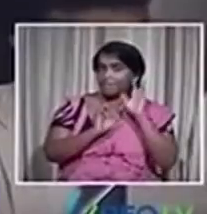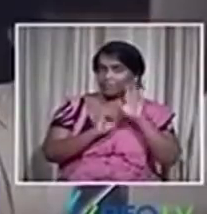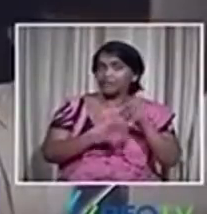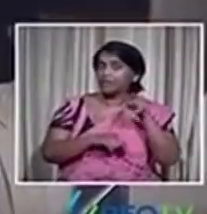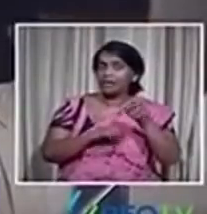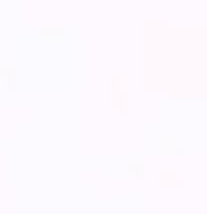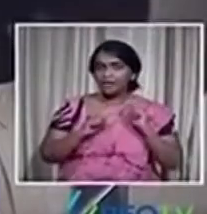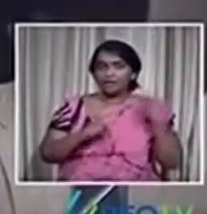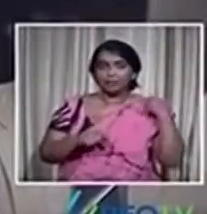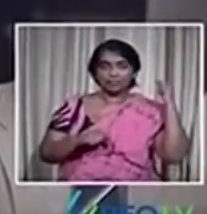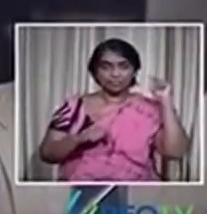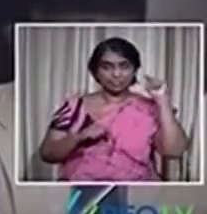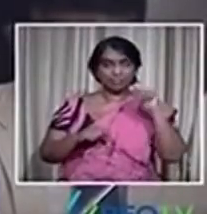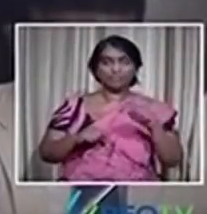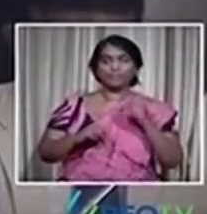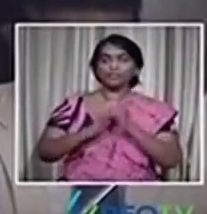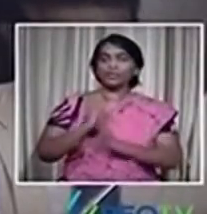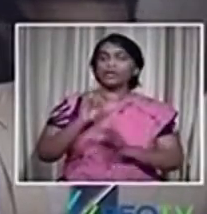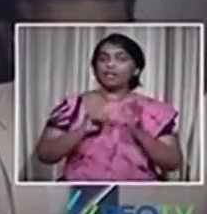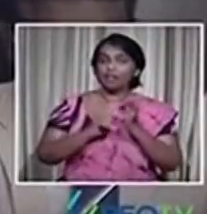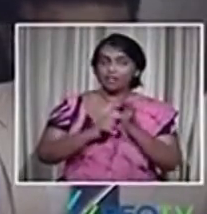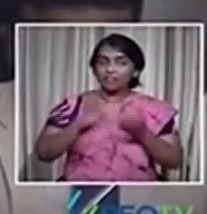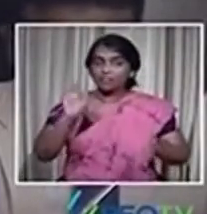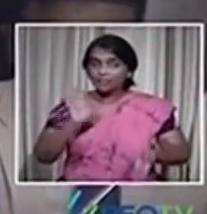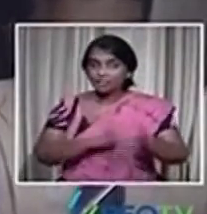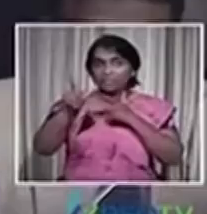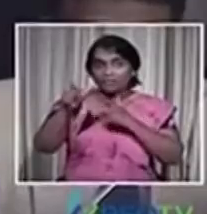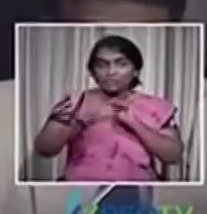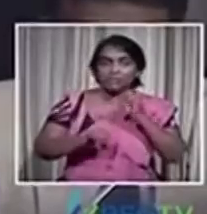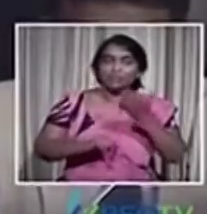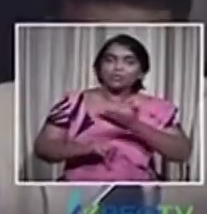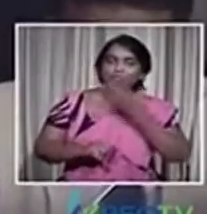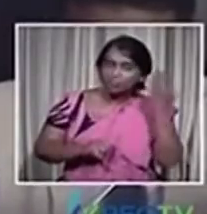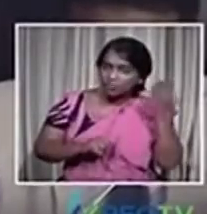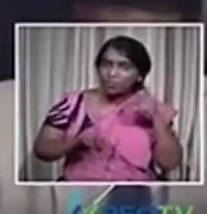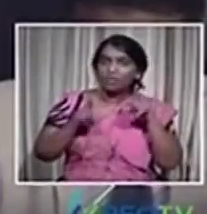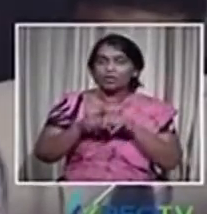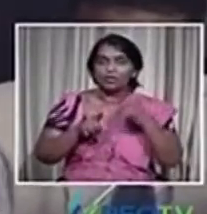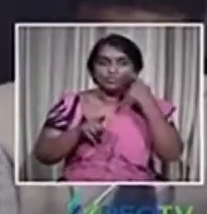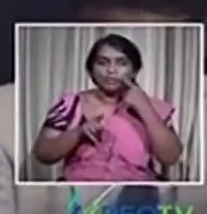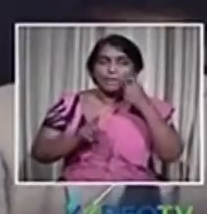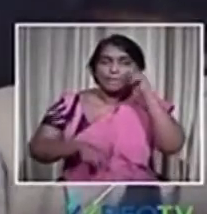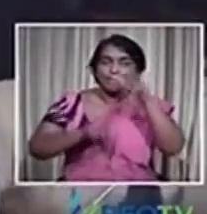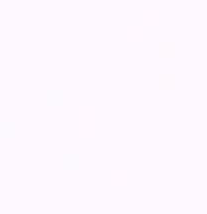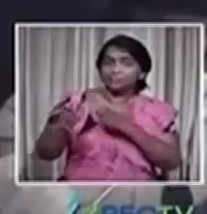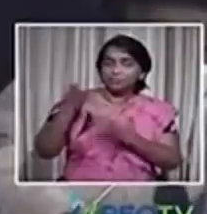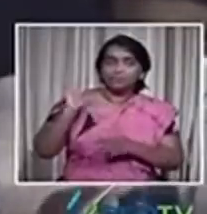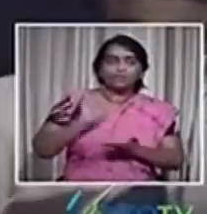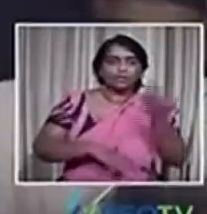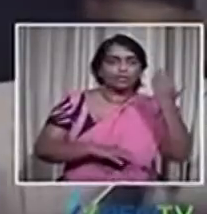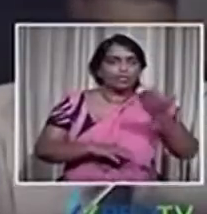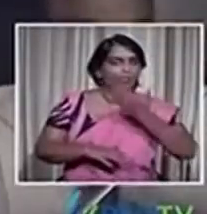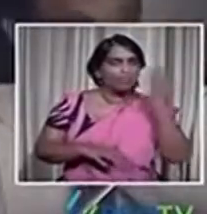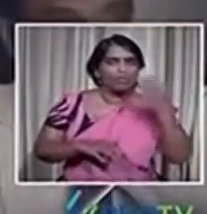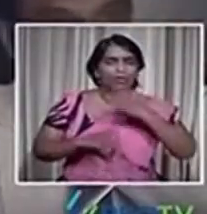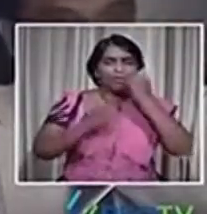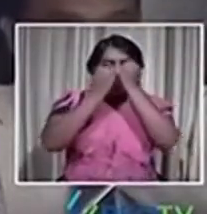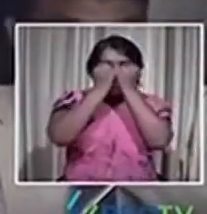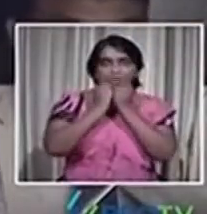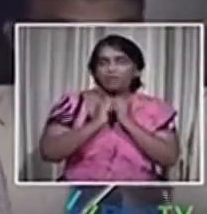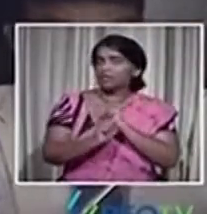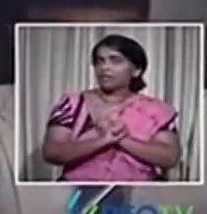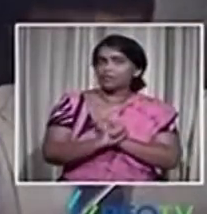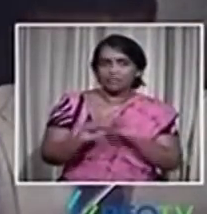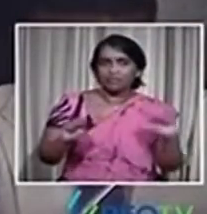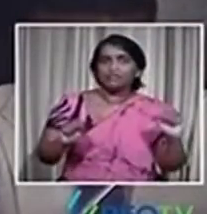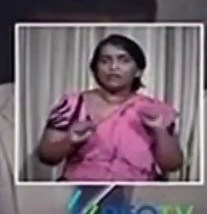concern because they can shoot an innocent person. The person did not even remove his mask. The police officer named Wetta Singh has stopped him, took his key and tried